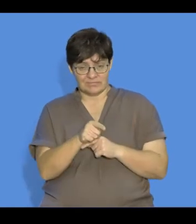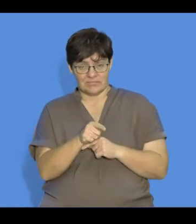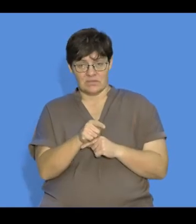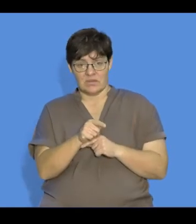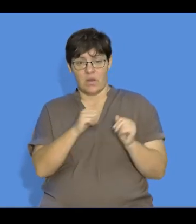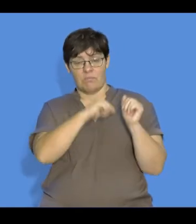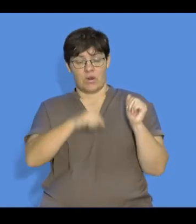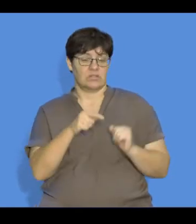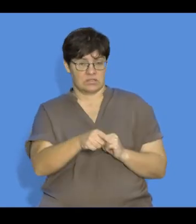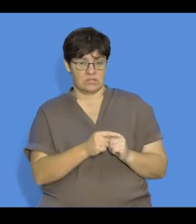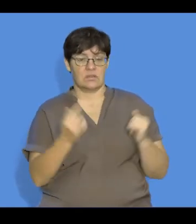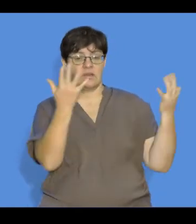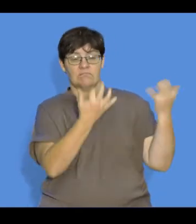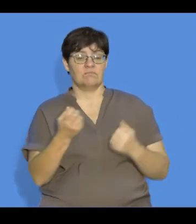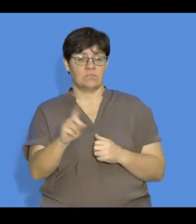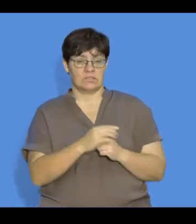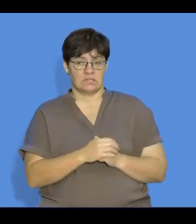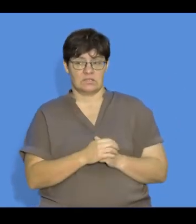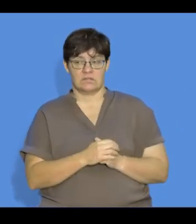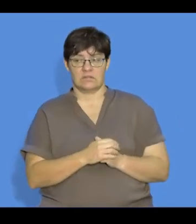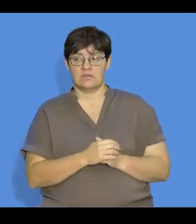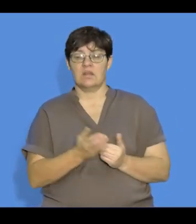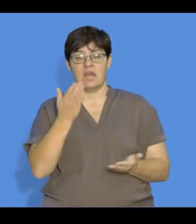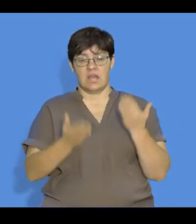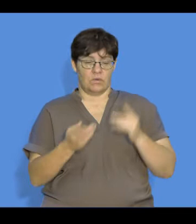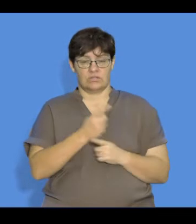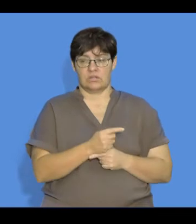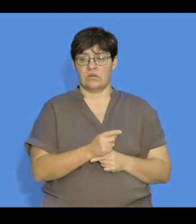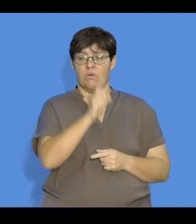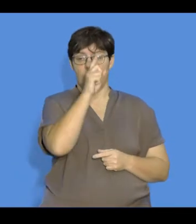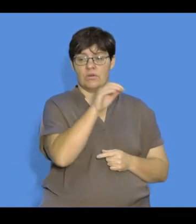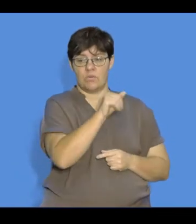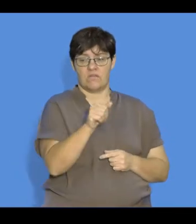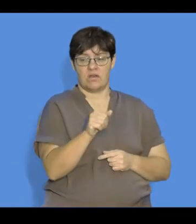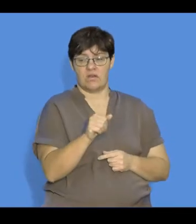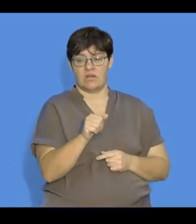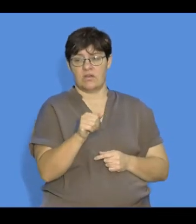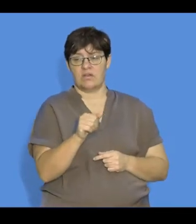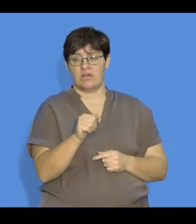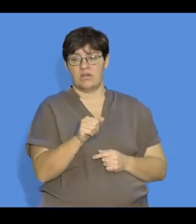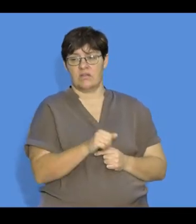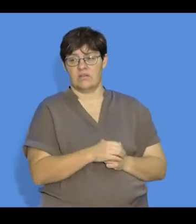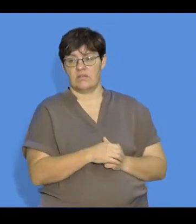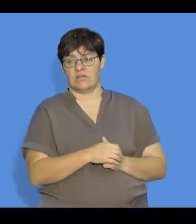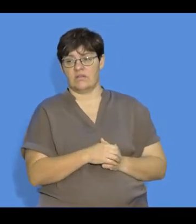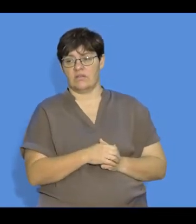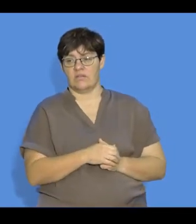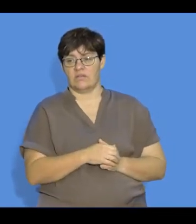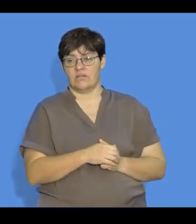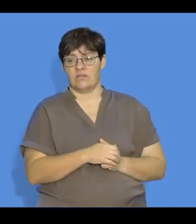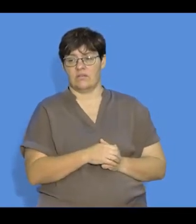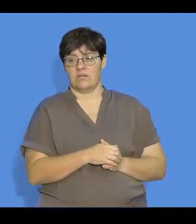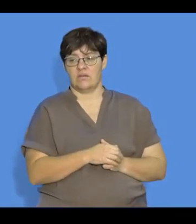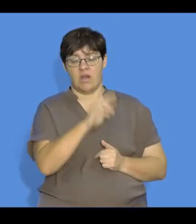equivalent resistance of the branch is calculated using this equation, 1 over R